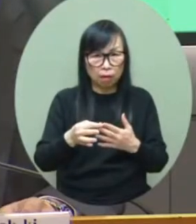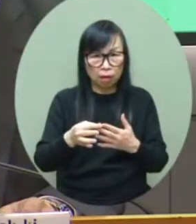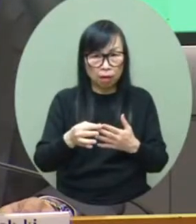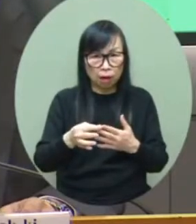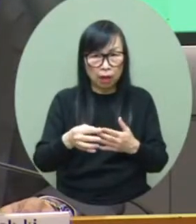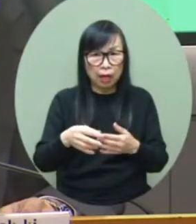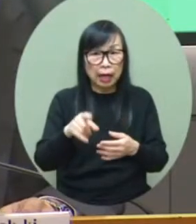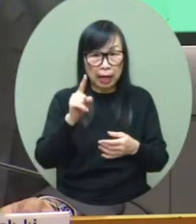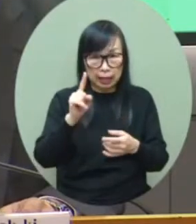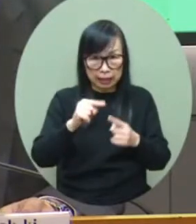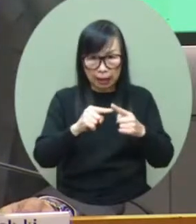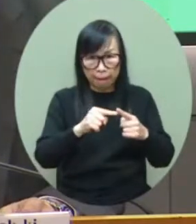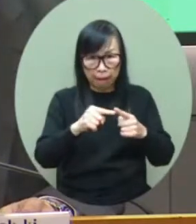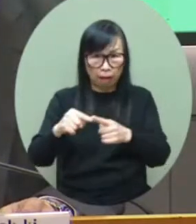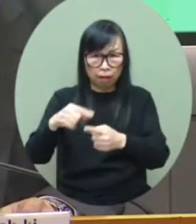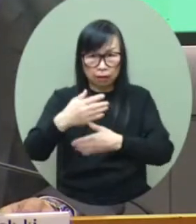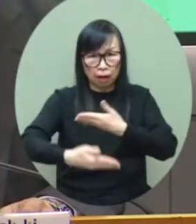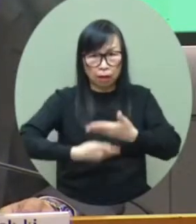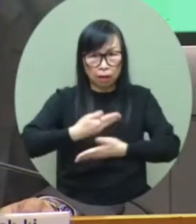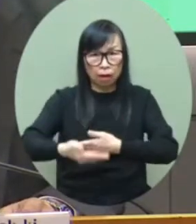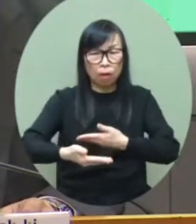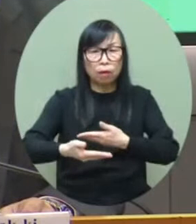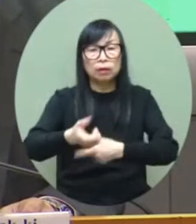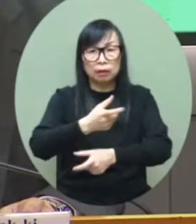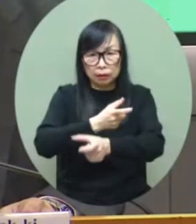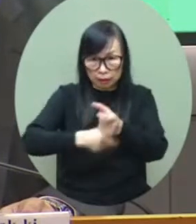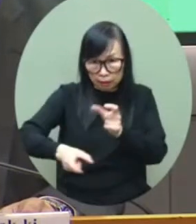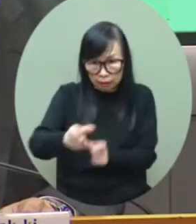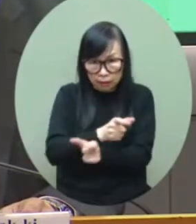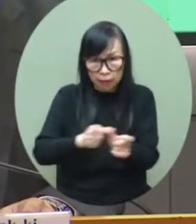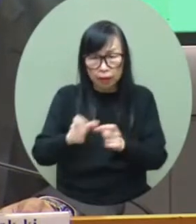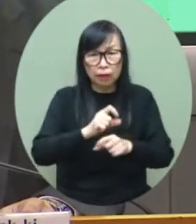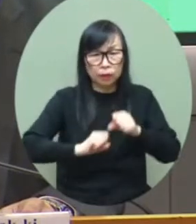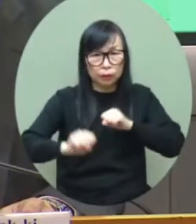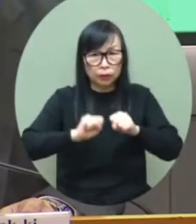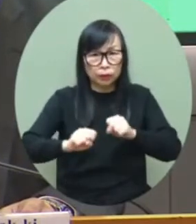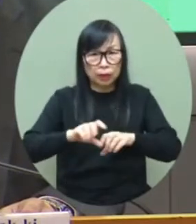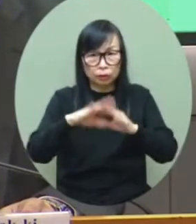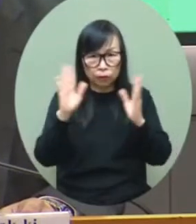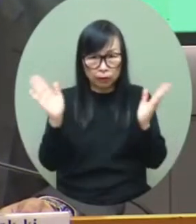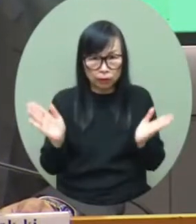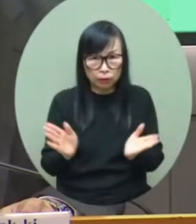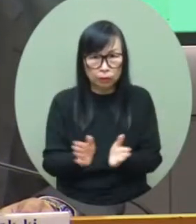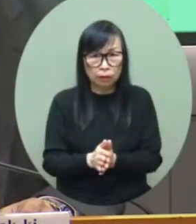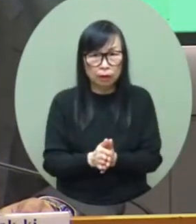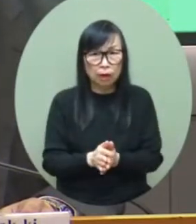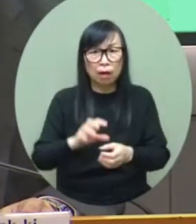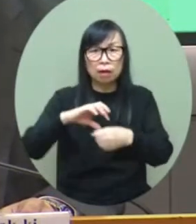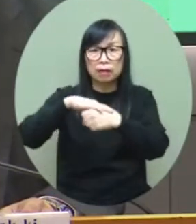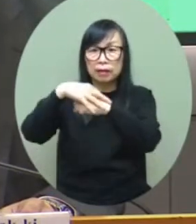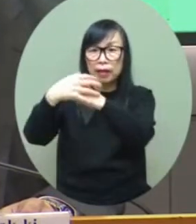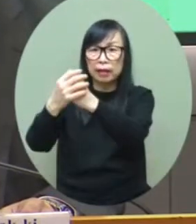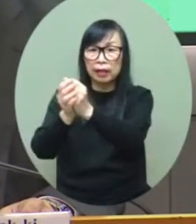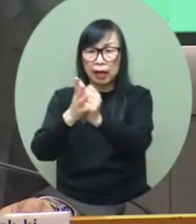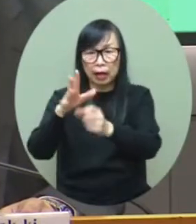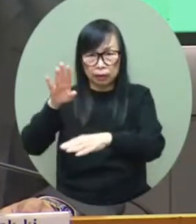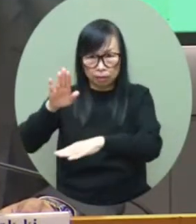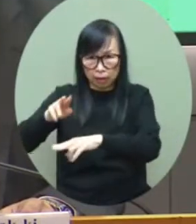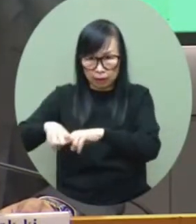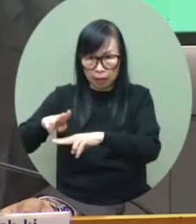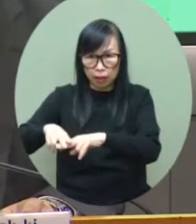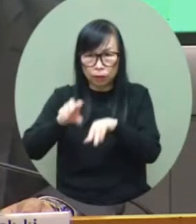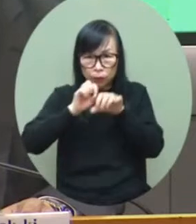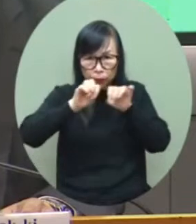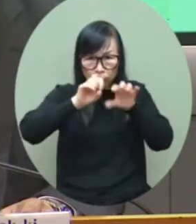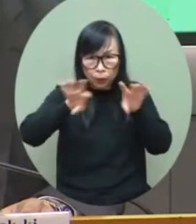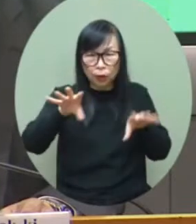mainland. That means there will further promote exchanges between people and